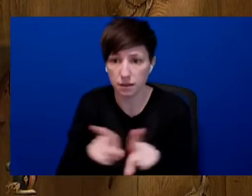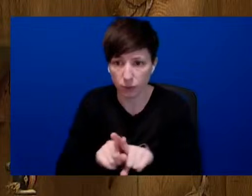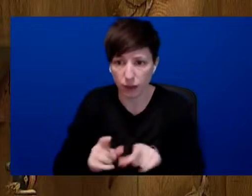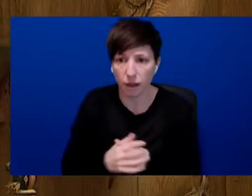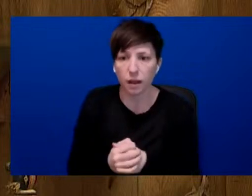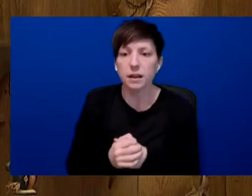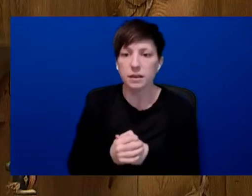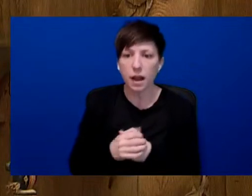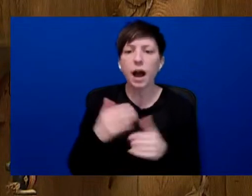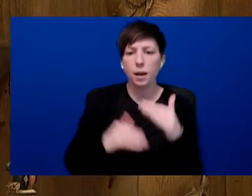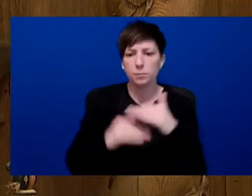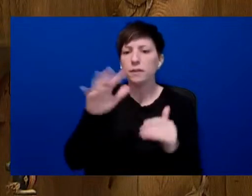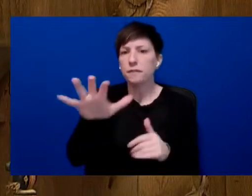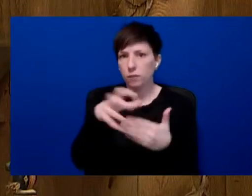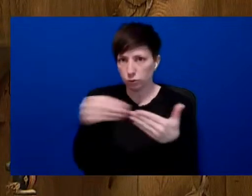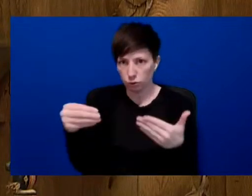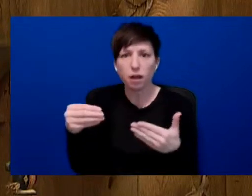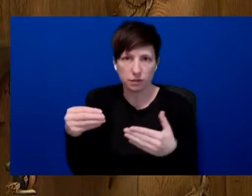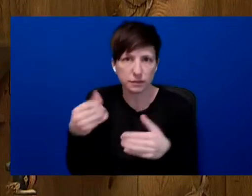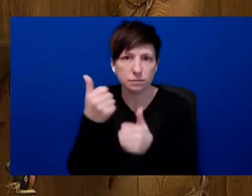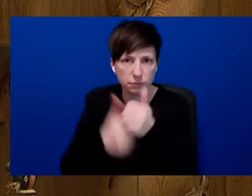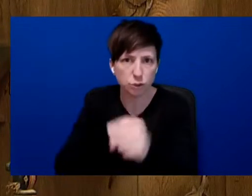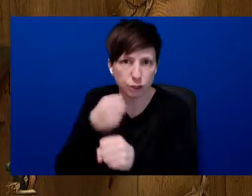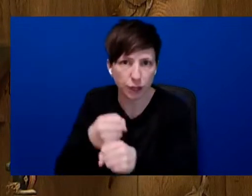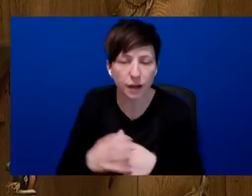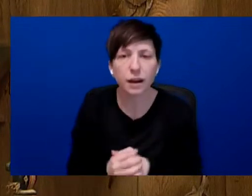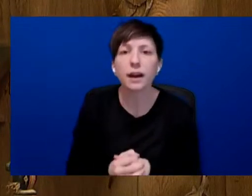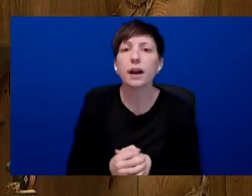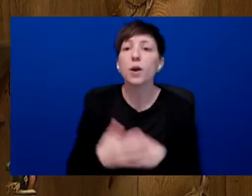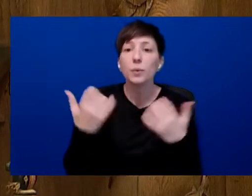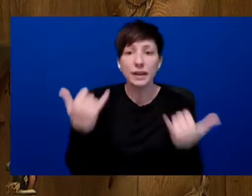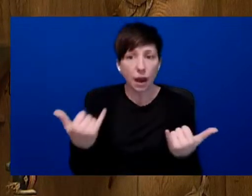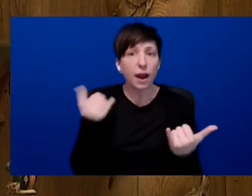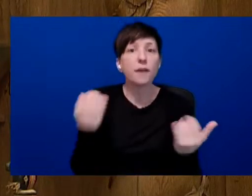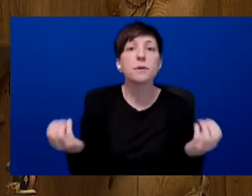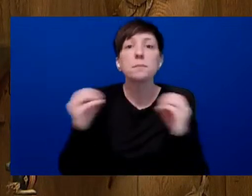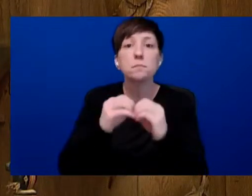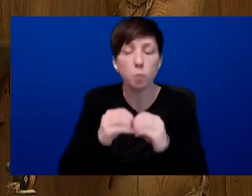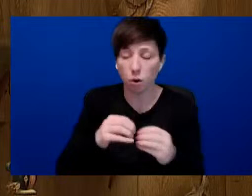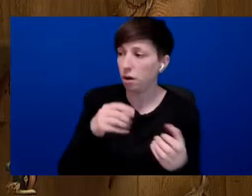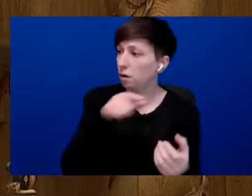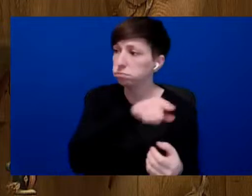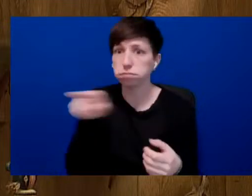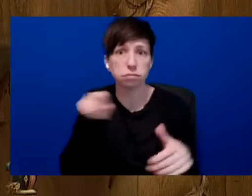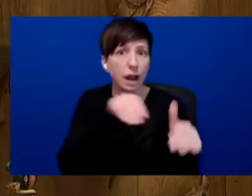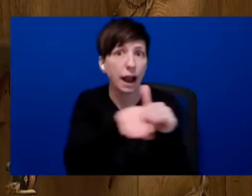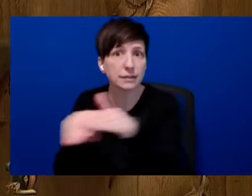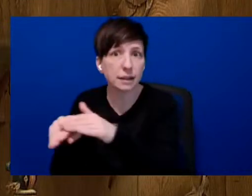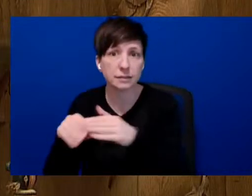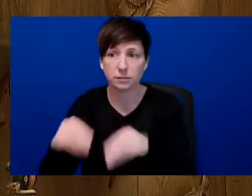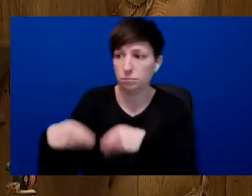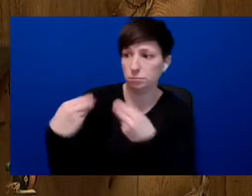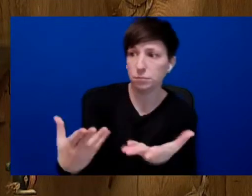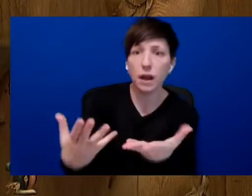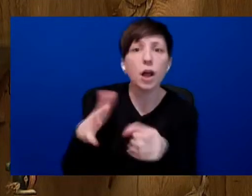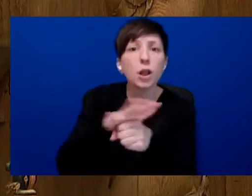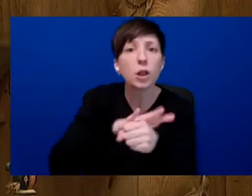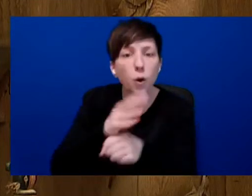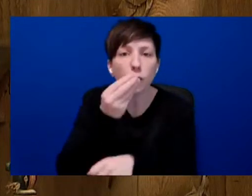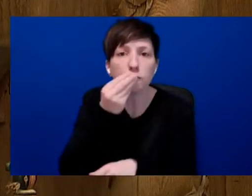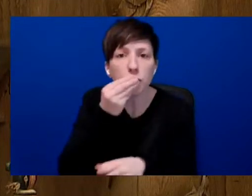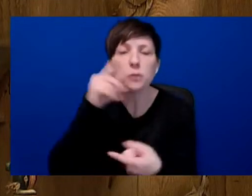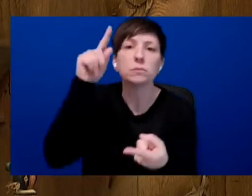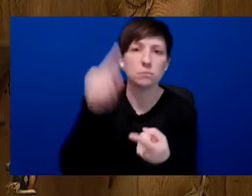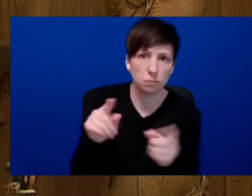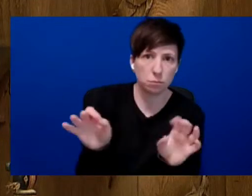people better access an increased supply of low-cost local food, and rates have been kept affordable for everyone who